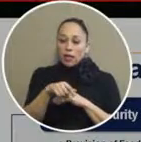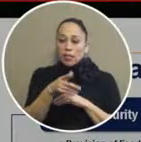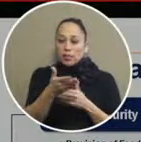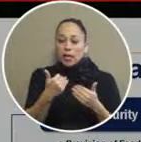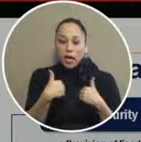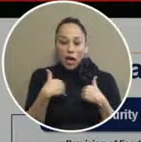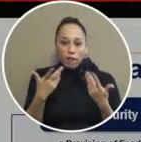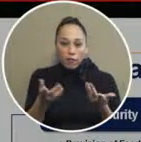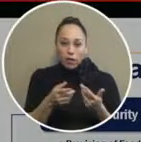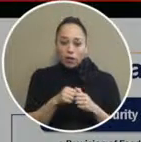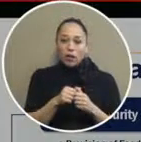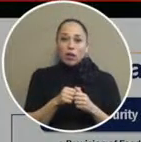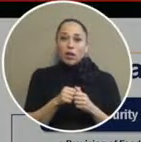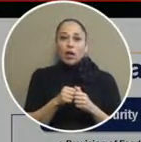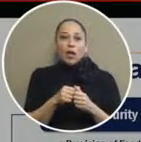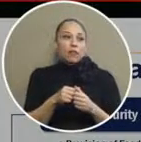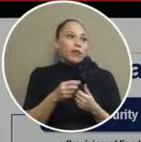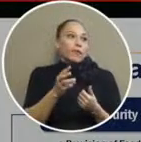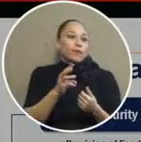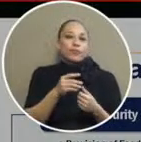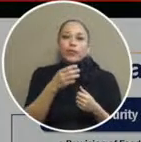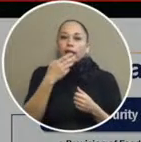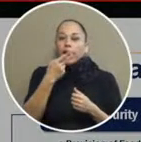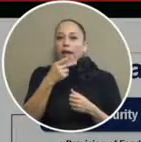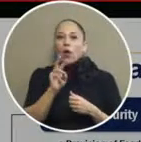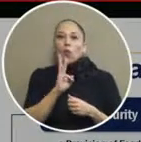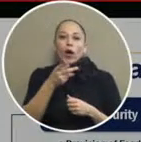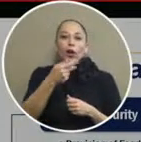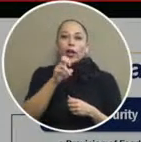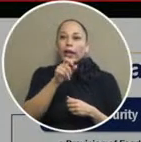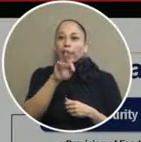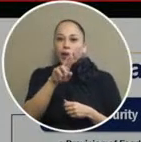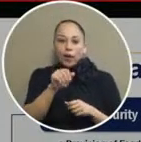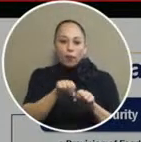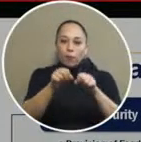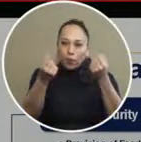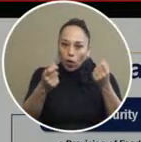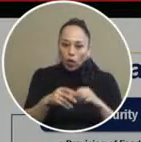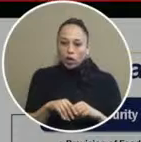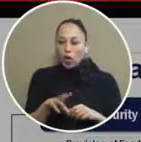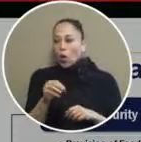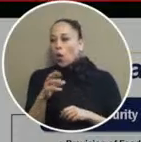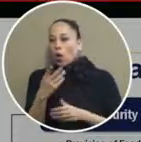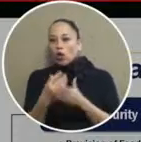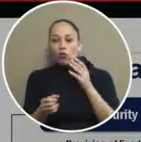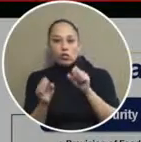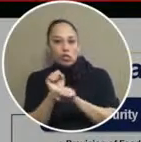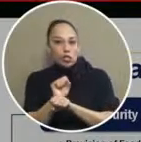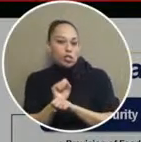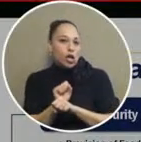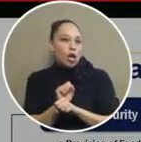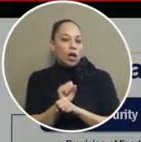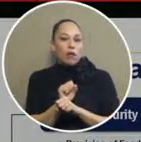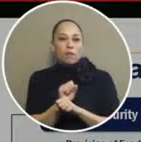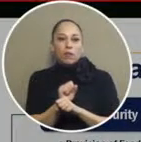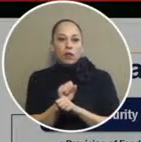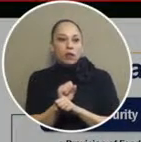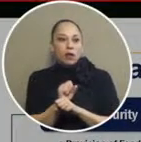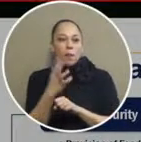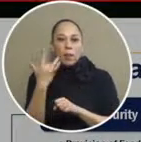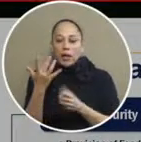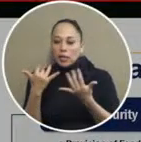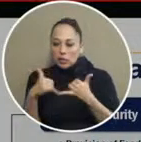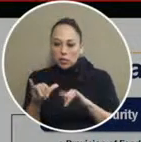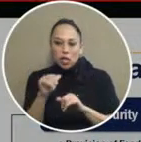if their water heater breaks, or if, for instance, they need to get to their job because they are